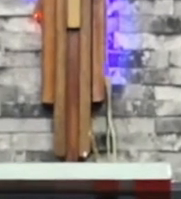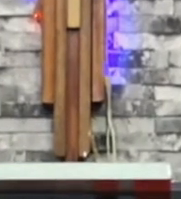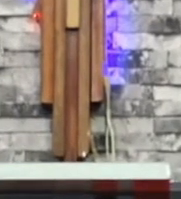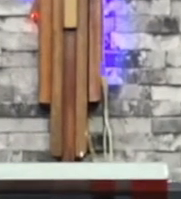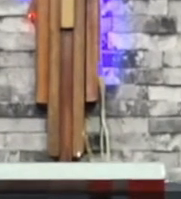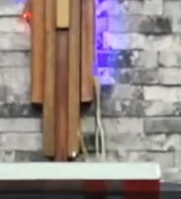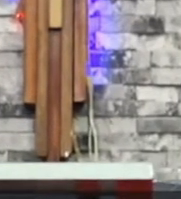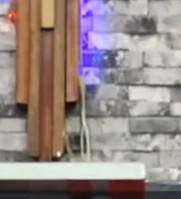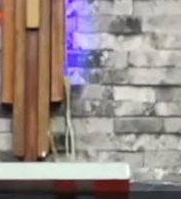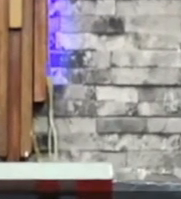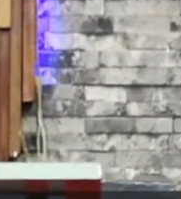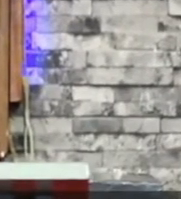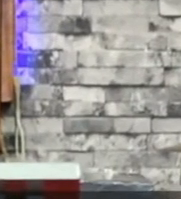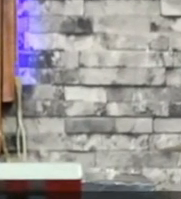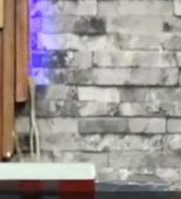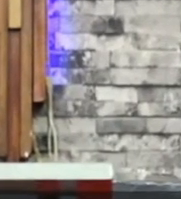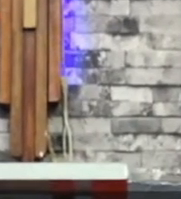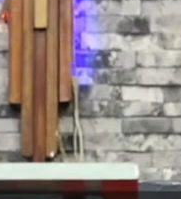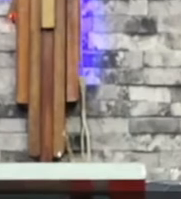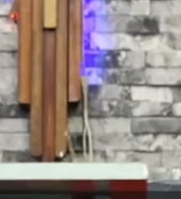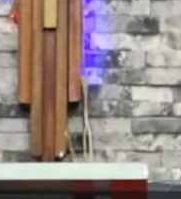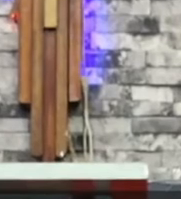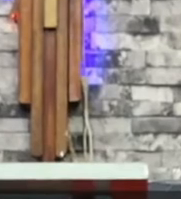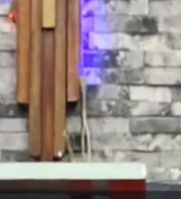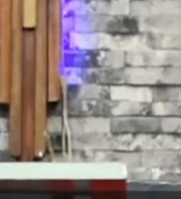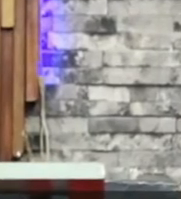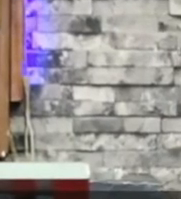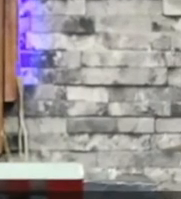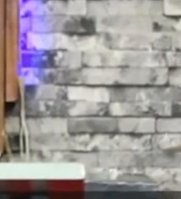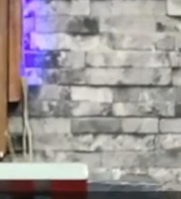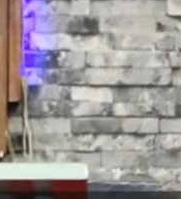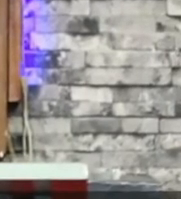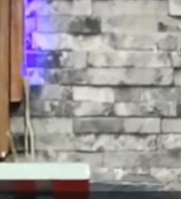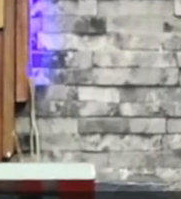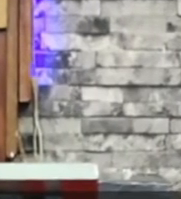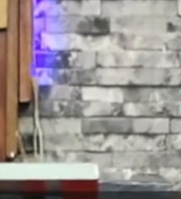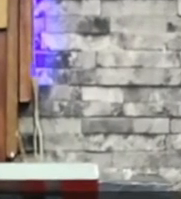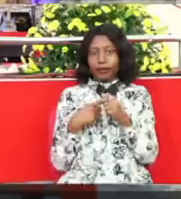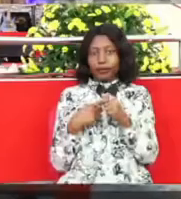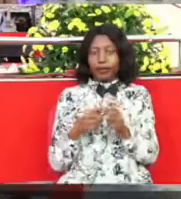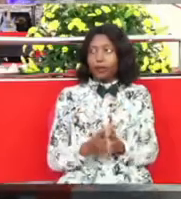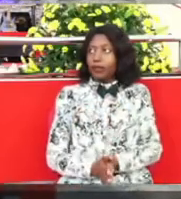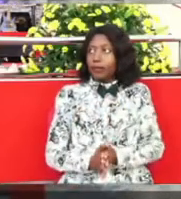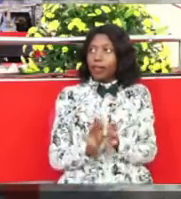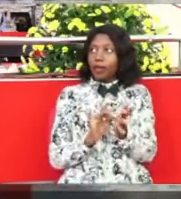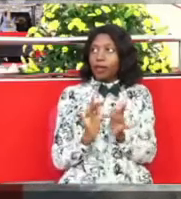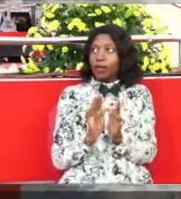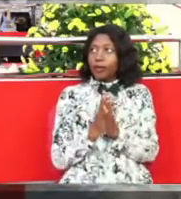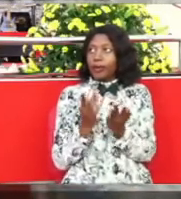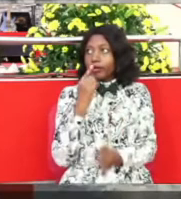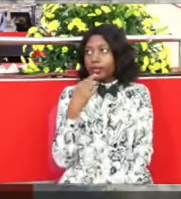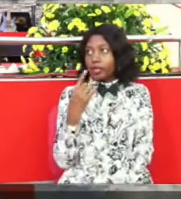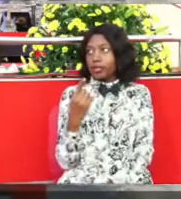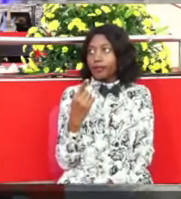I want us to go straight to verse number 16. Twende kwa mara moja 16. Okay. The Bible says, Biblia